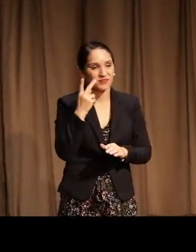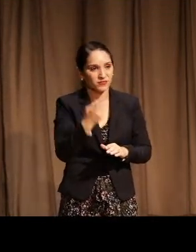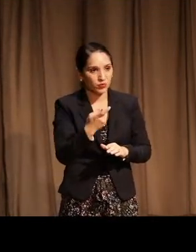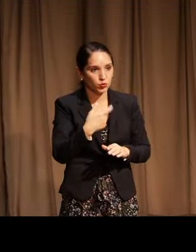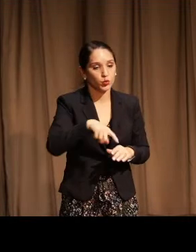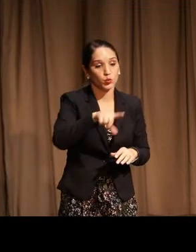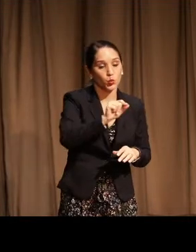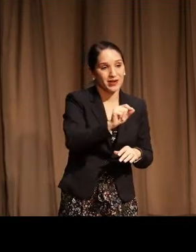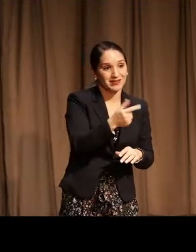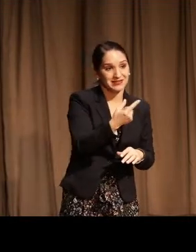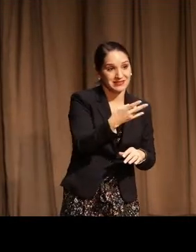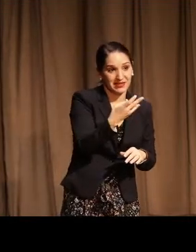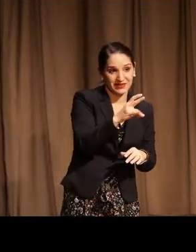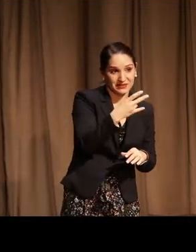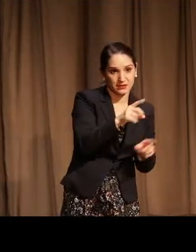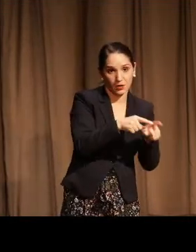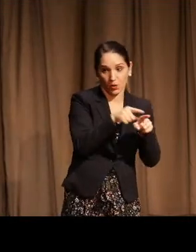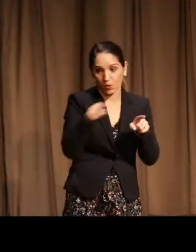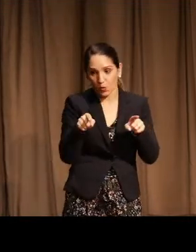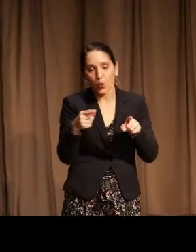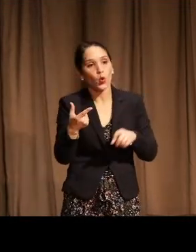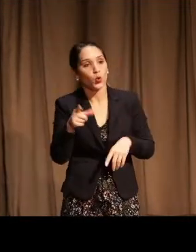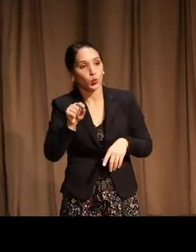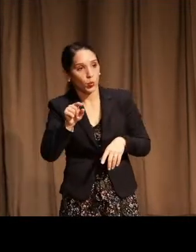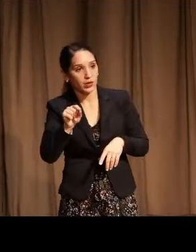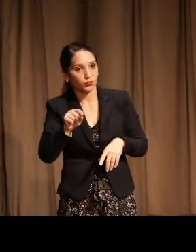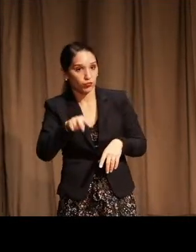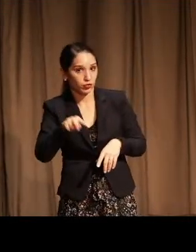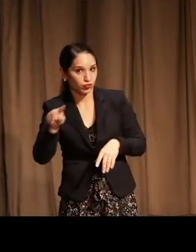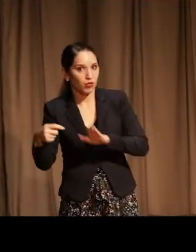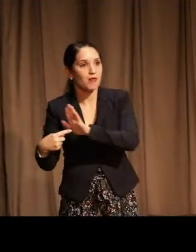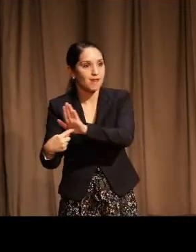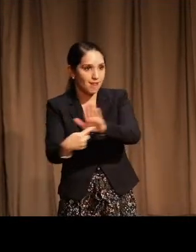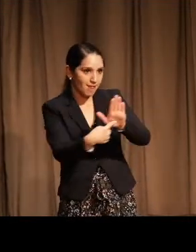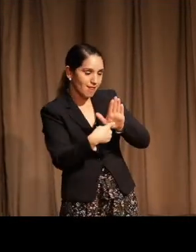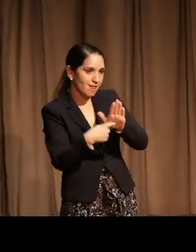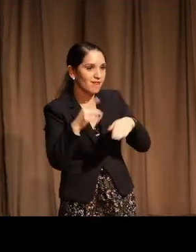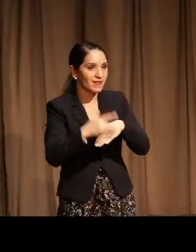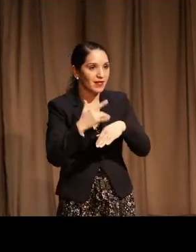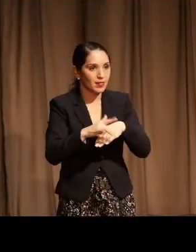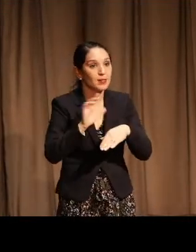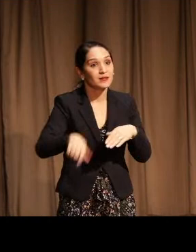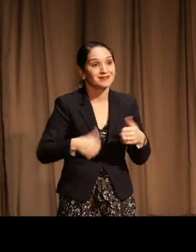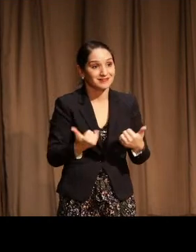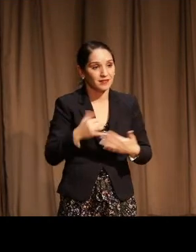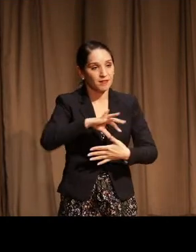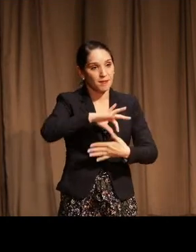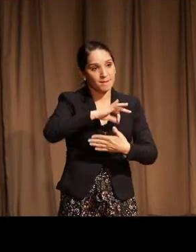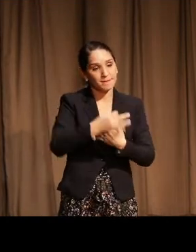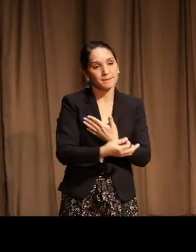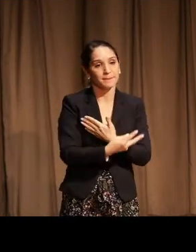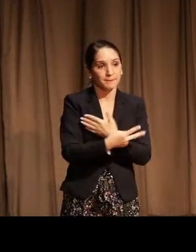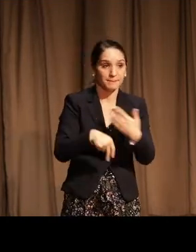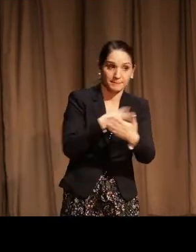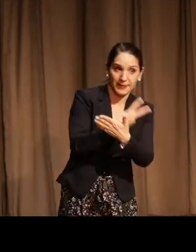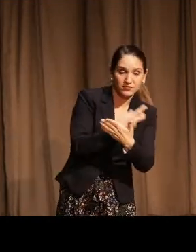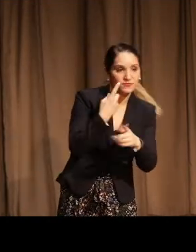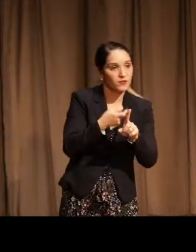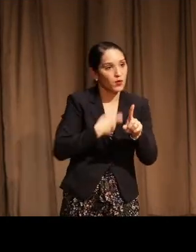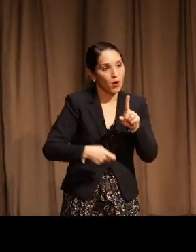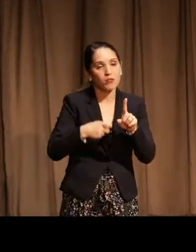through 2022. Jennifer holds a master's in contemporary art theory from Goldsmiths, University of